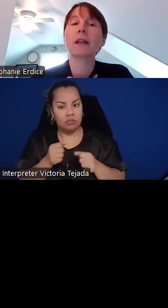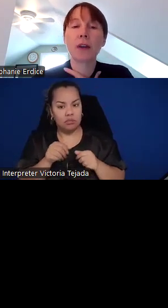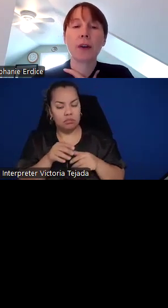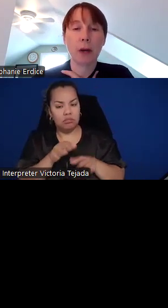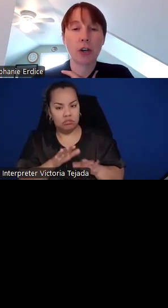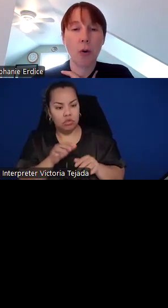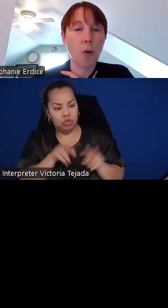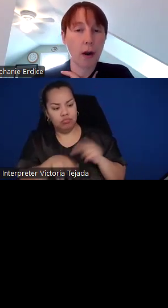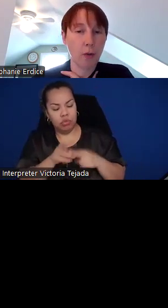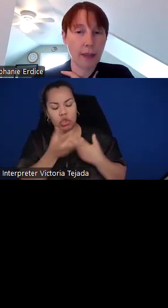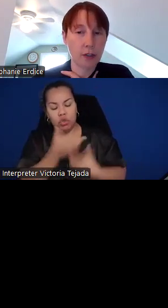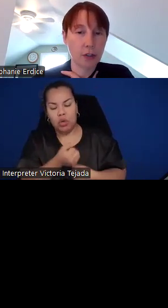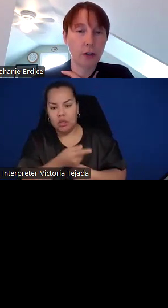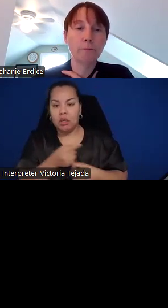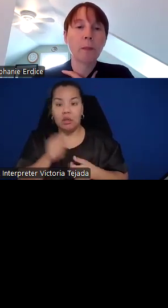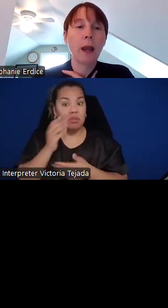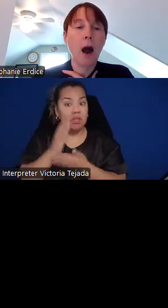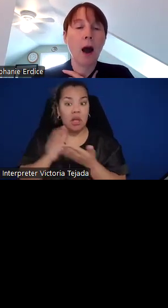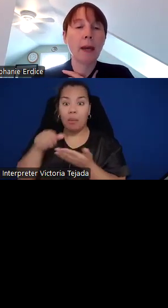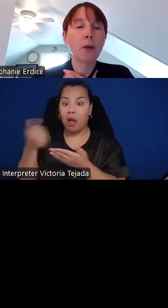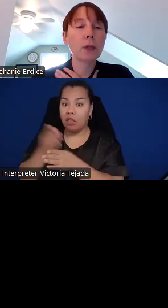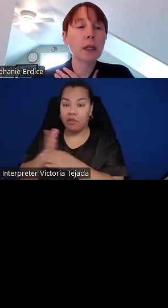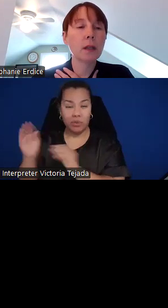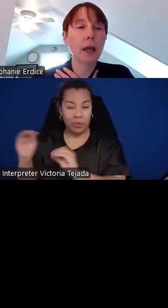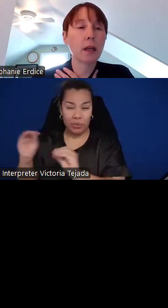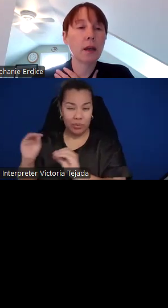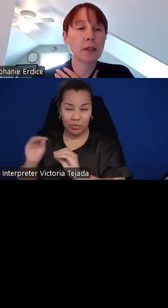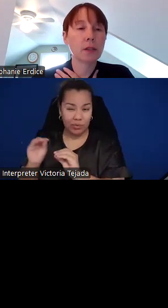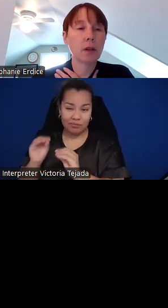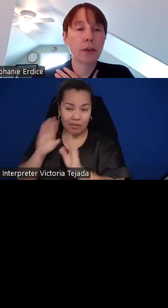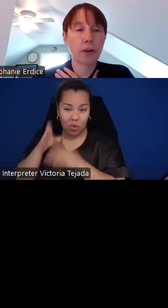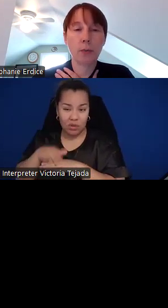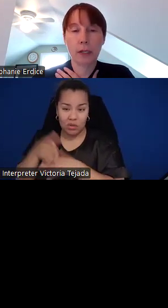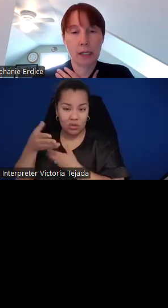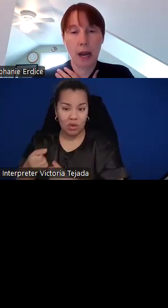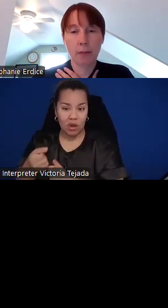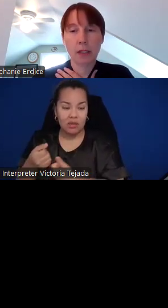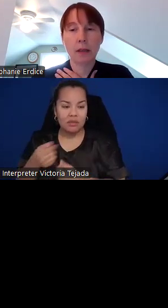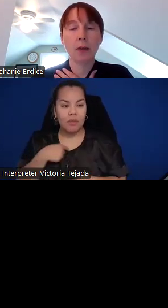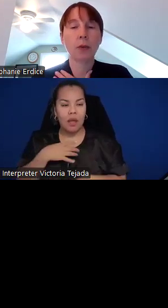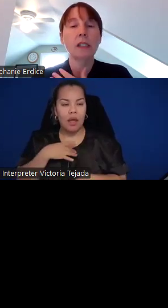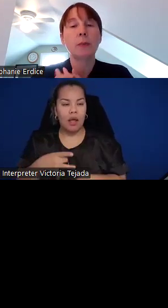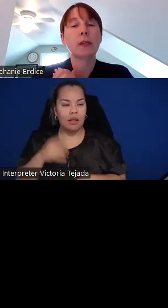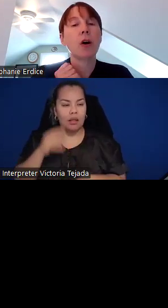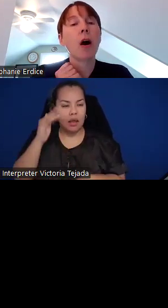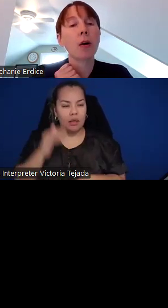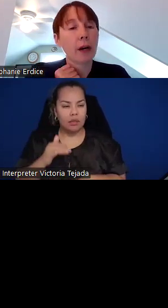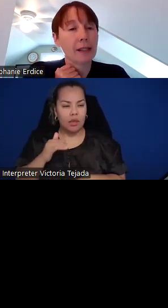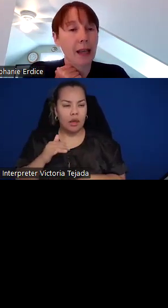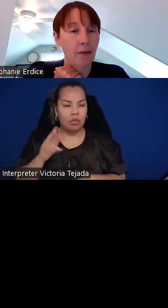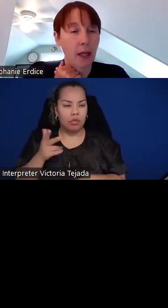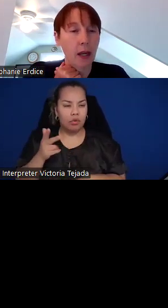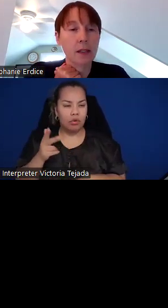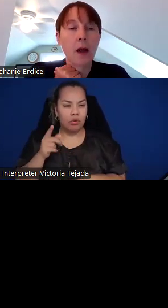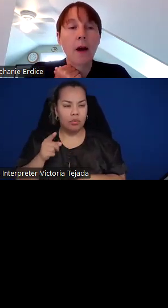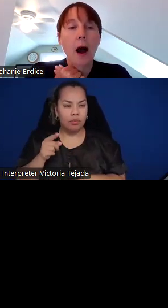social work, that's very much a core of what they do. And I really like this third bullet down because I think it really speaks to our work